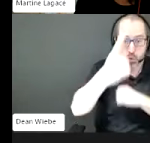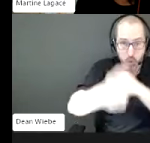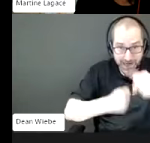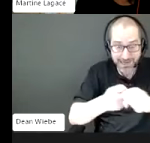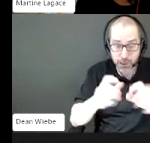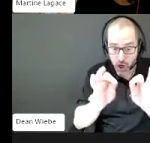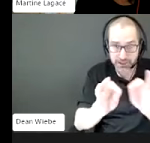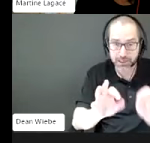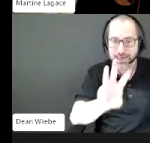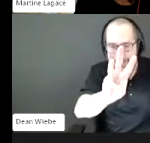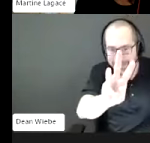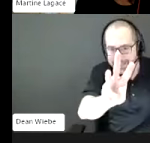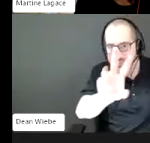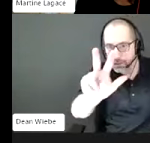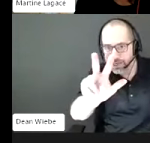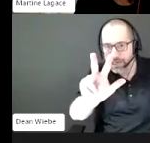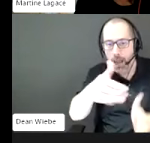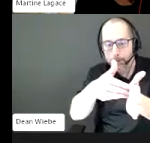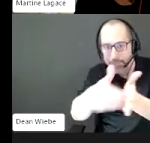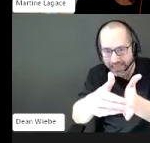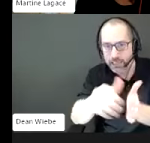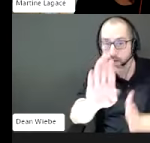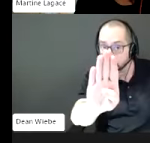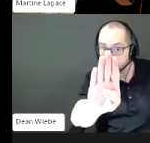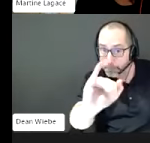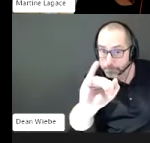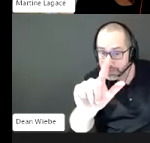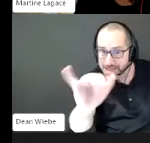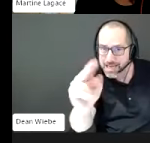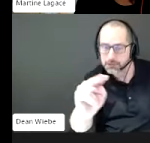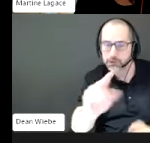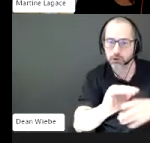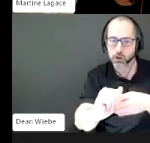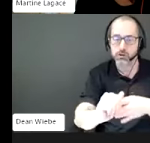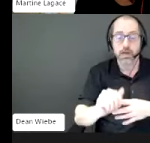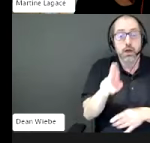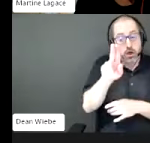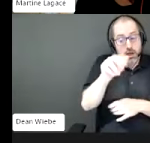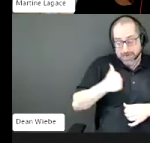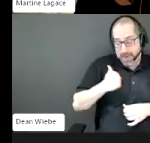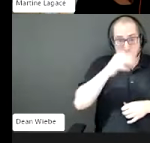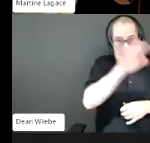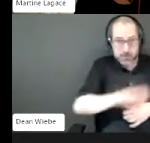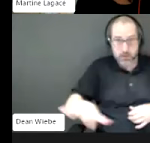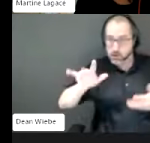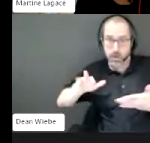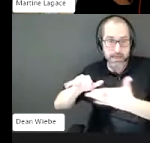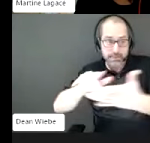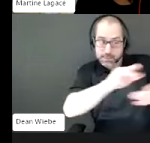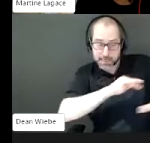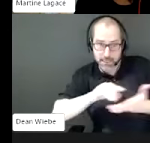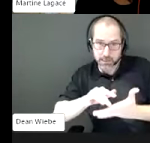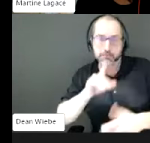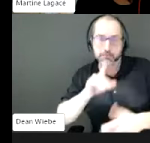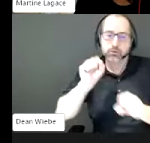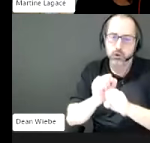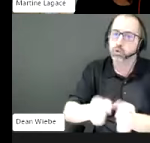We have not done such a study in Canada, and I think that there is a huge need to conduct